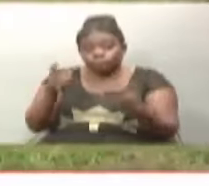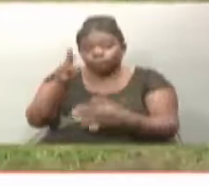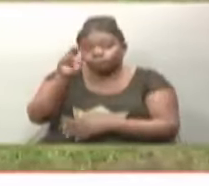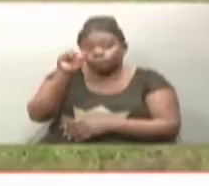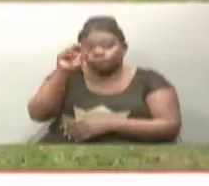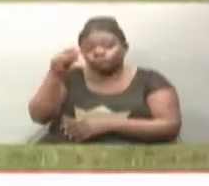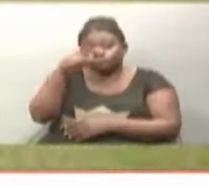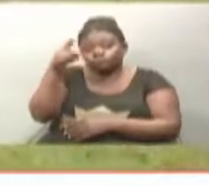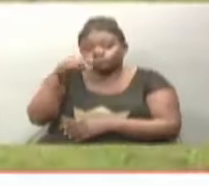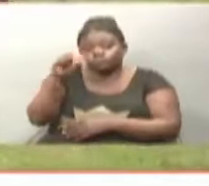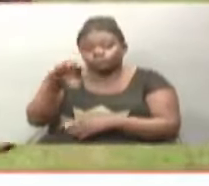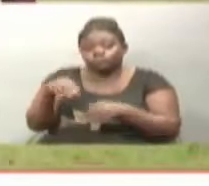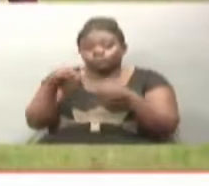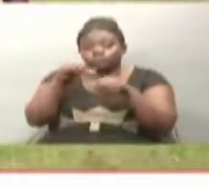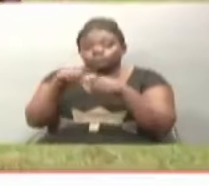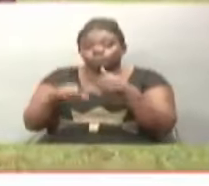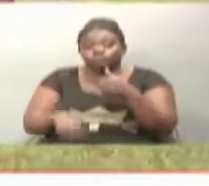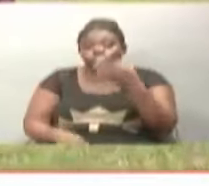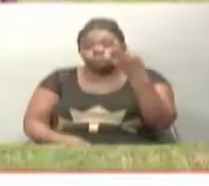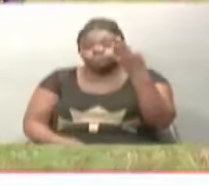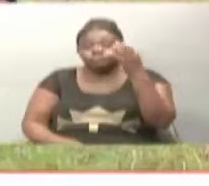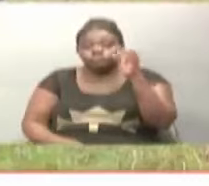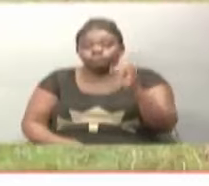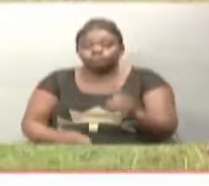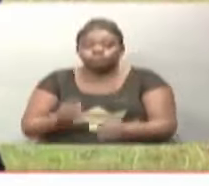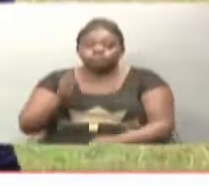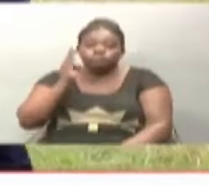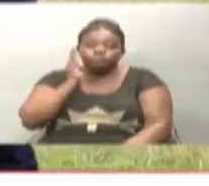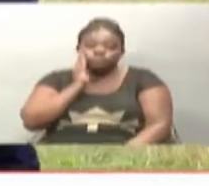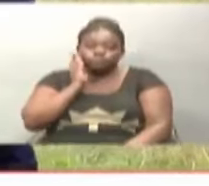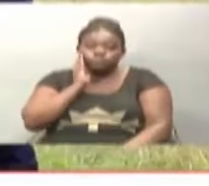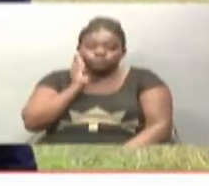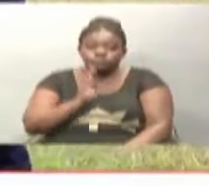era ng'awaddeyo obukadde 30.